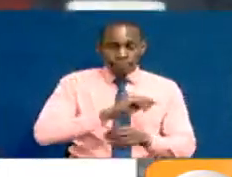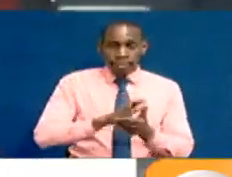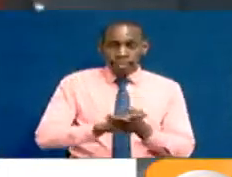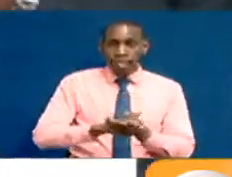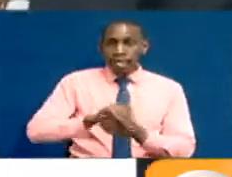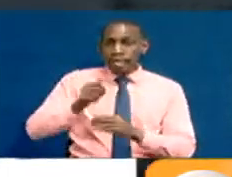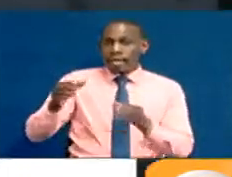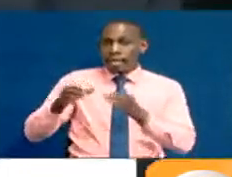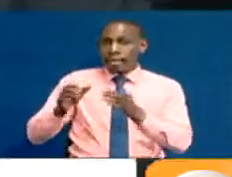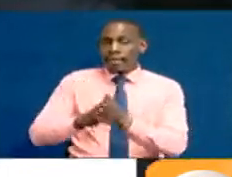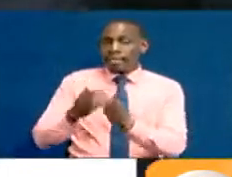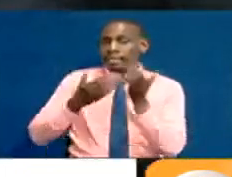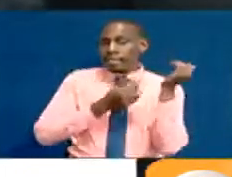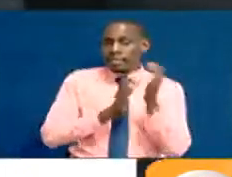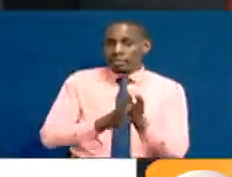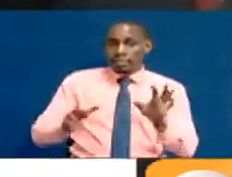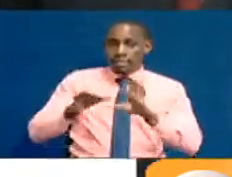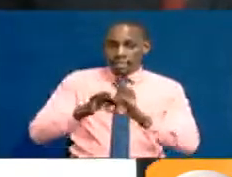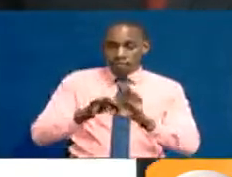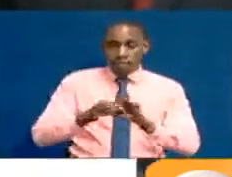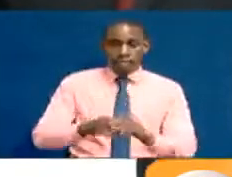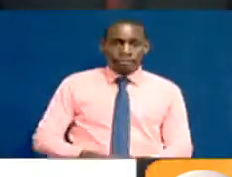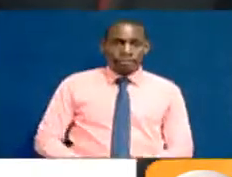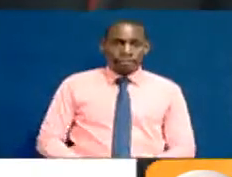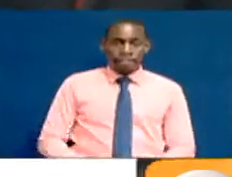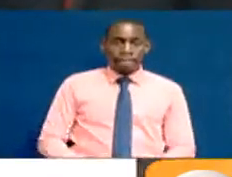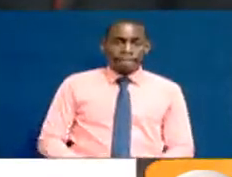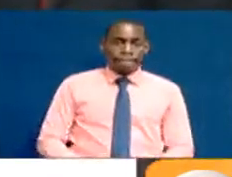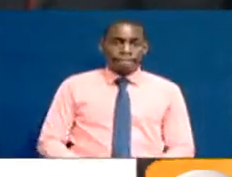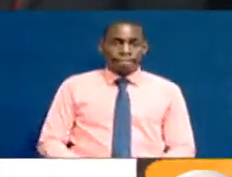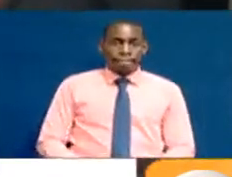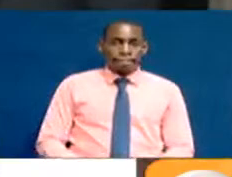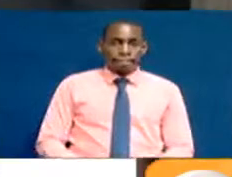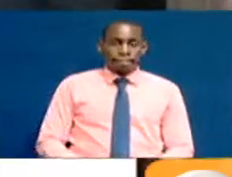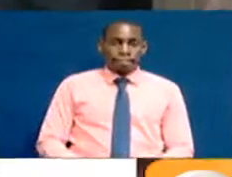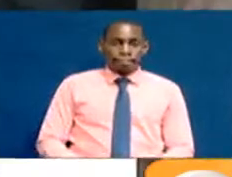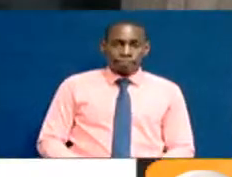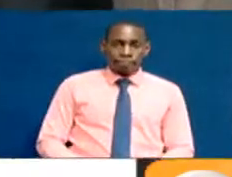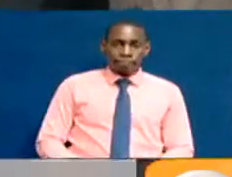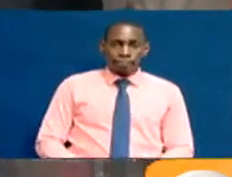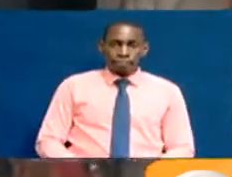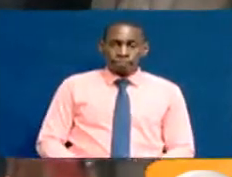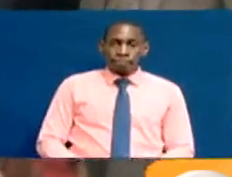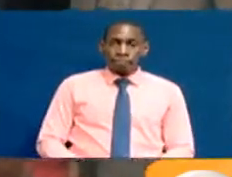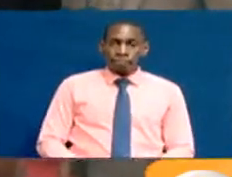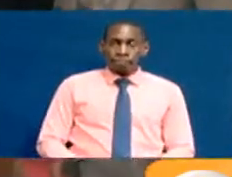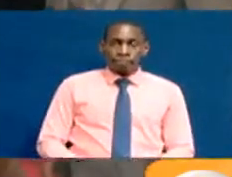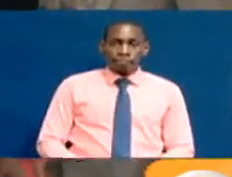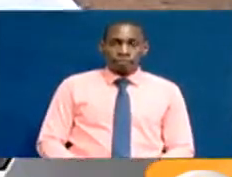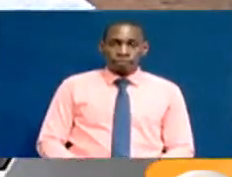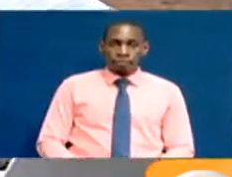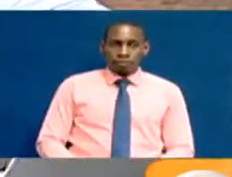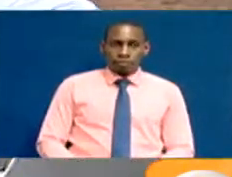more firms expected to join the fray. Dennis Otieno, Citizen TV.